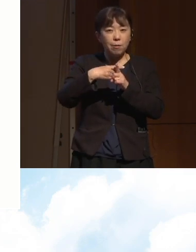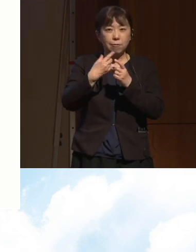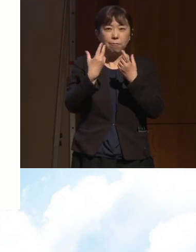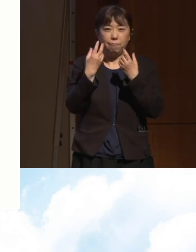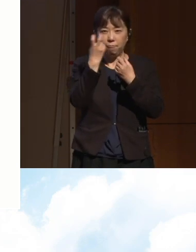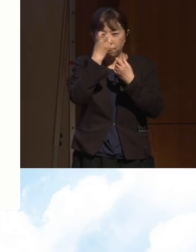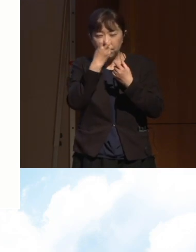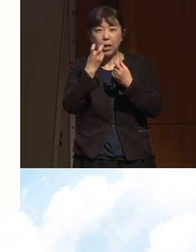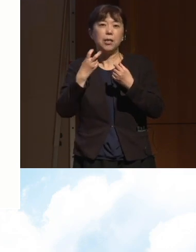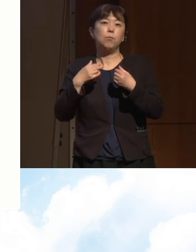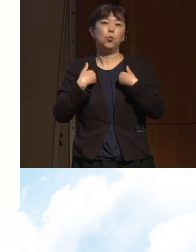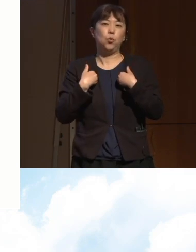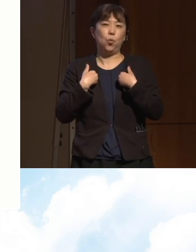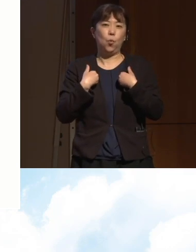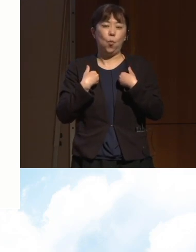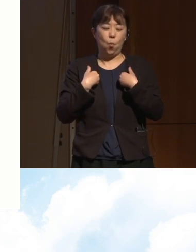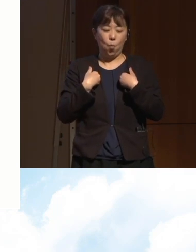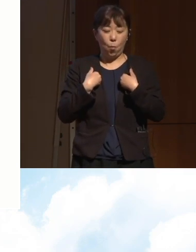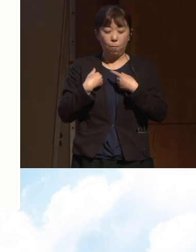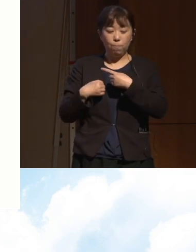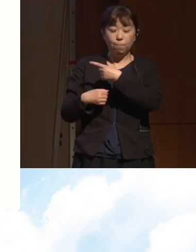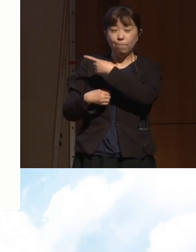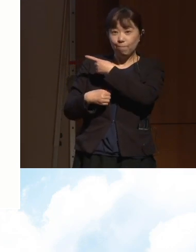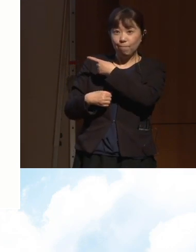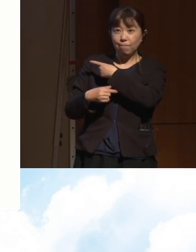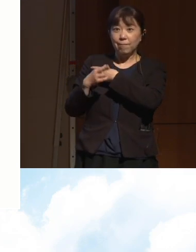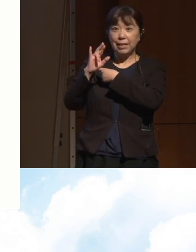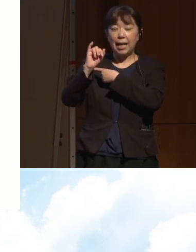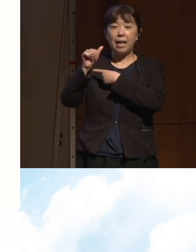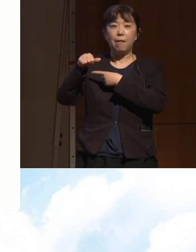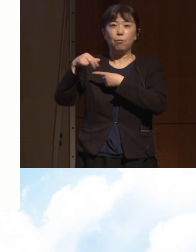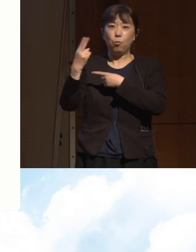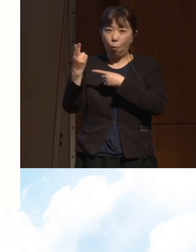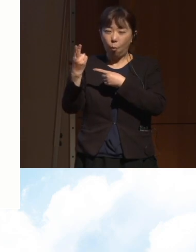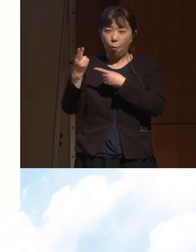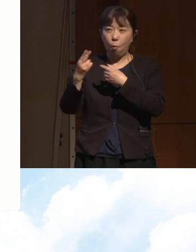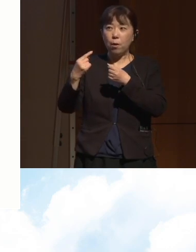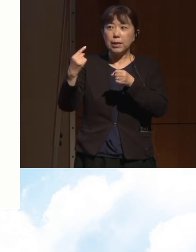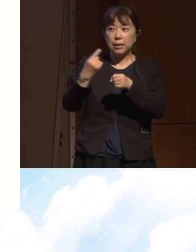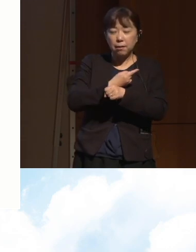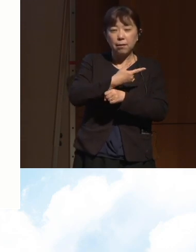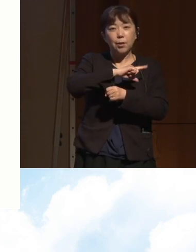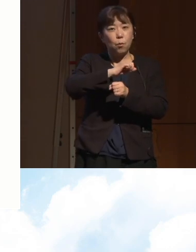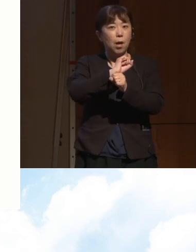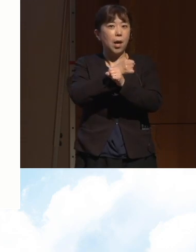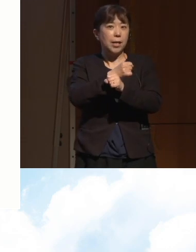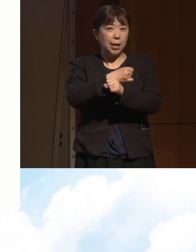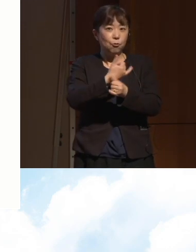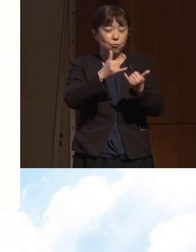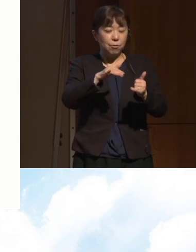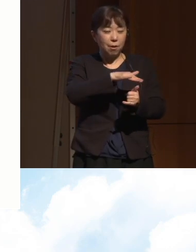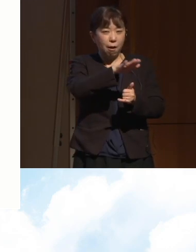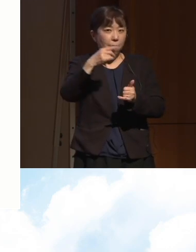NIAID, amongst many others, thought about how could we go about